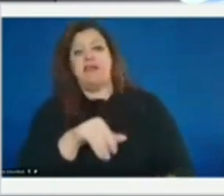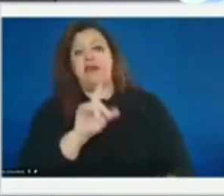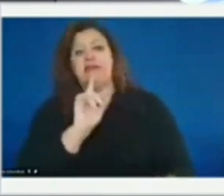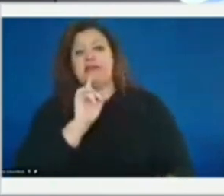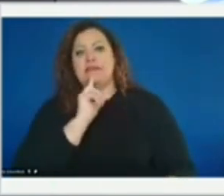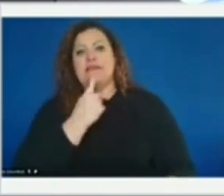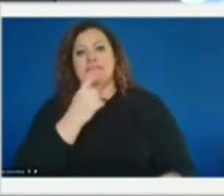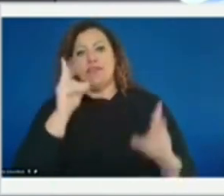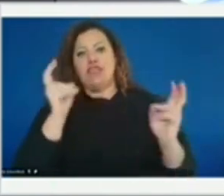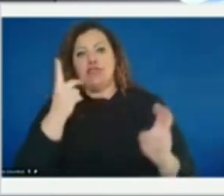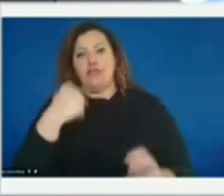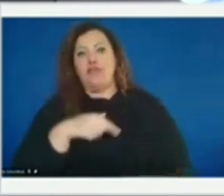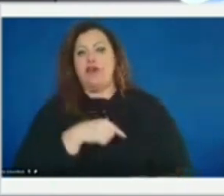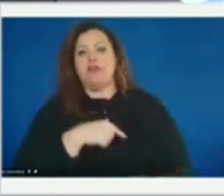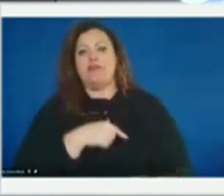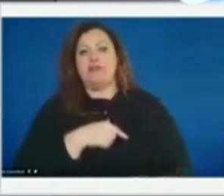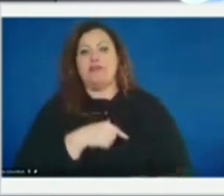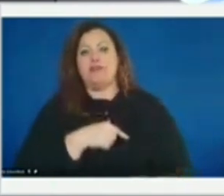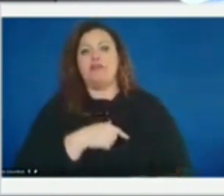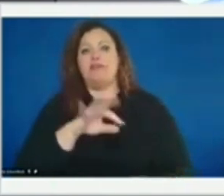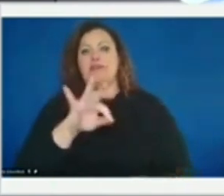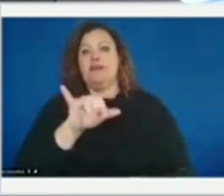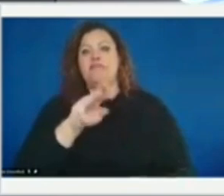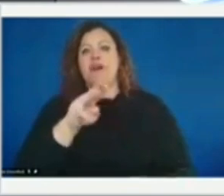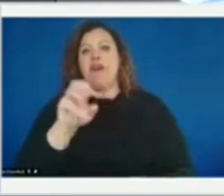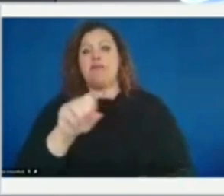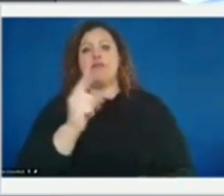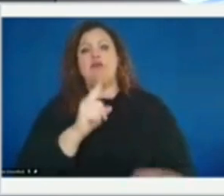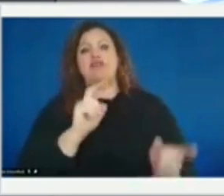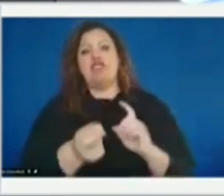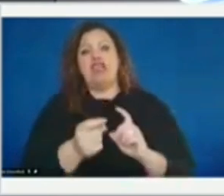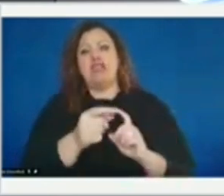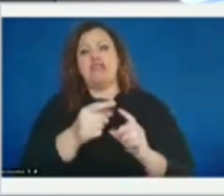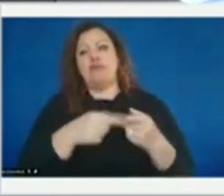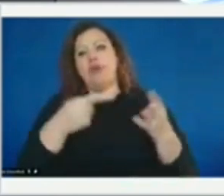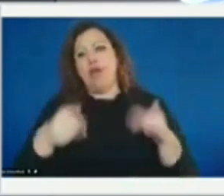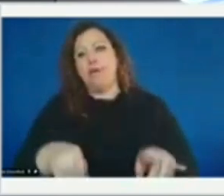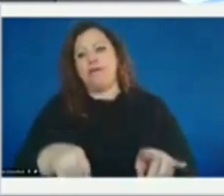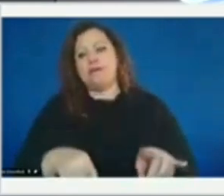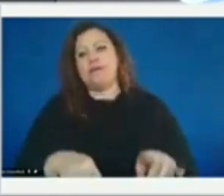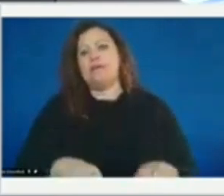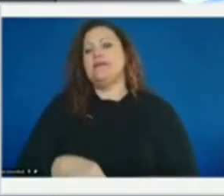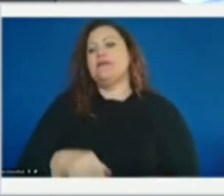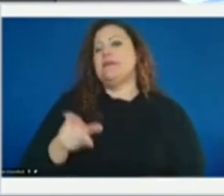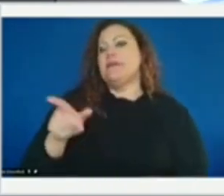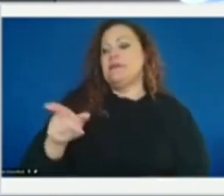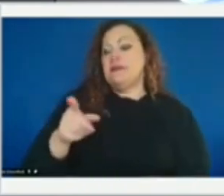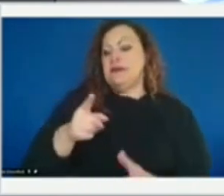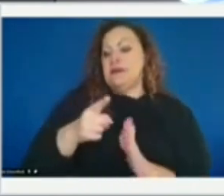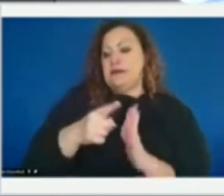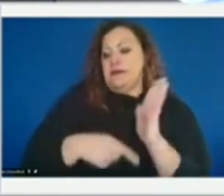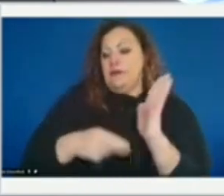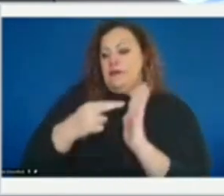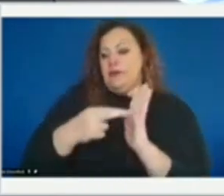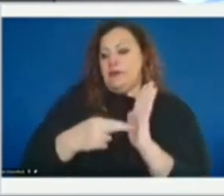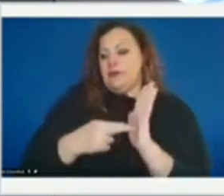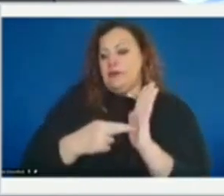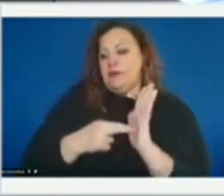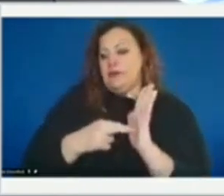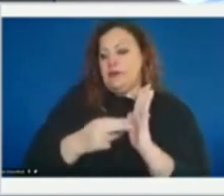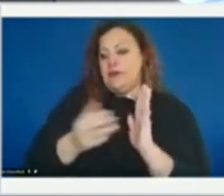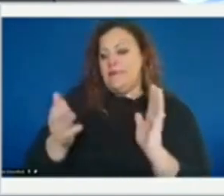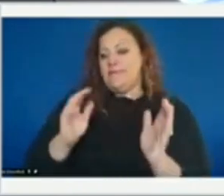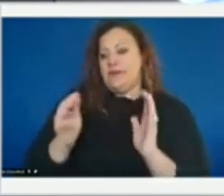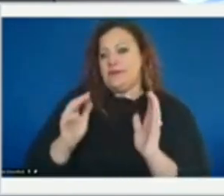us. Firearms always change the equation. Yes, sir. What is a registered versus integrated camera in the Connect Charlotte